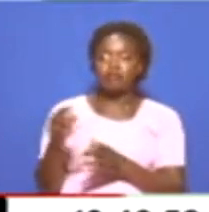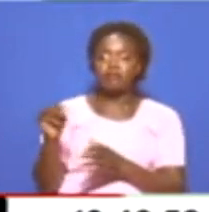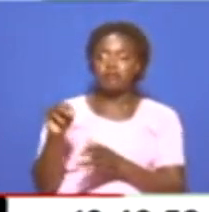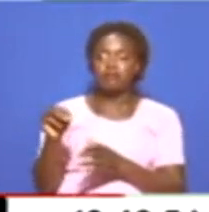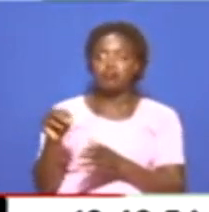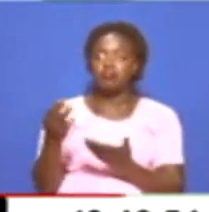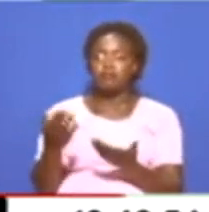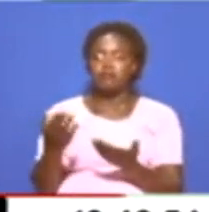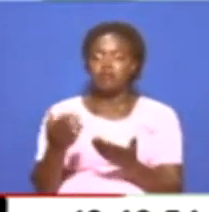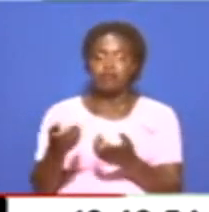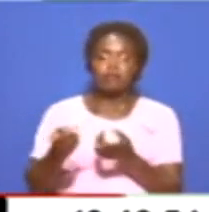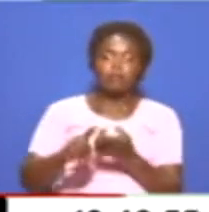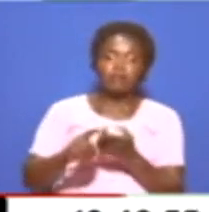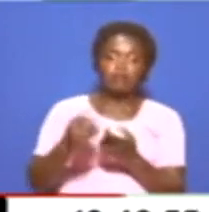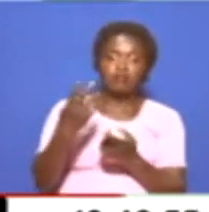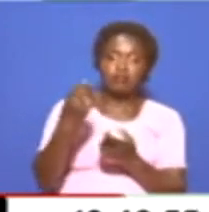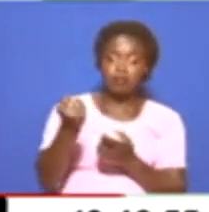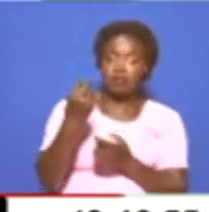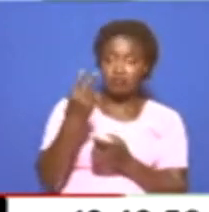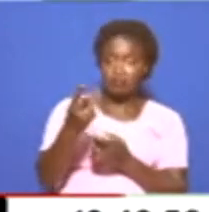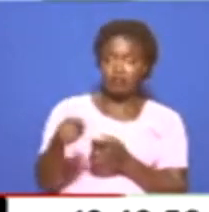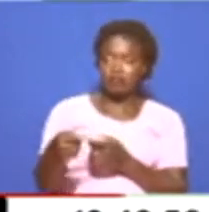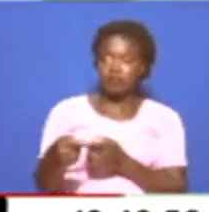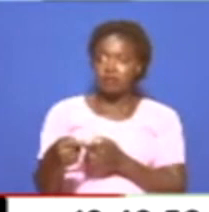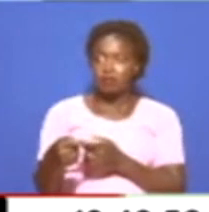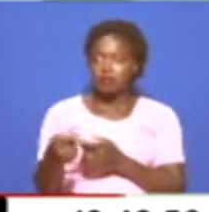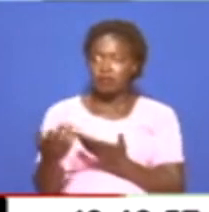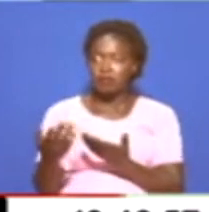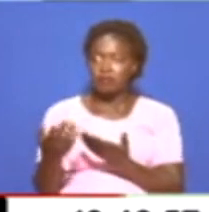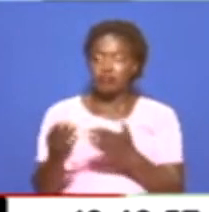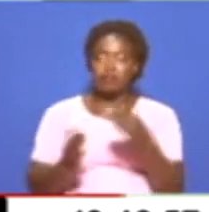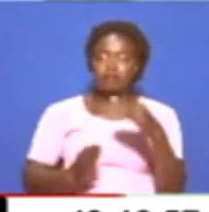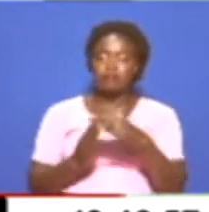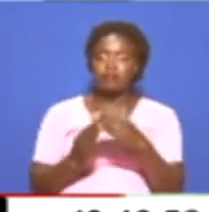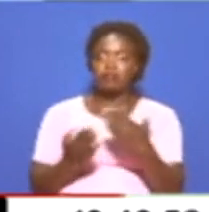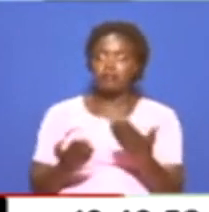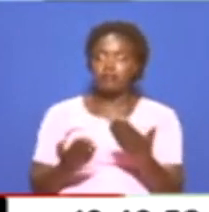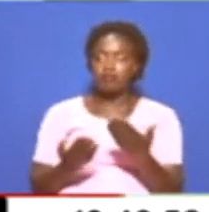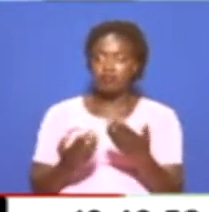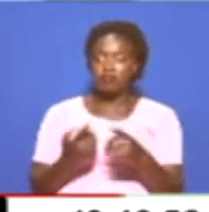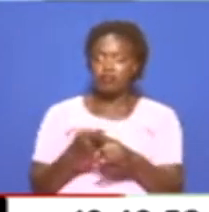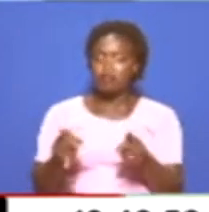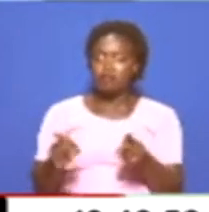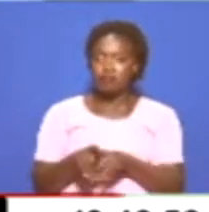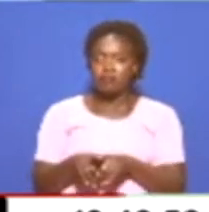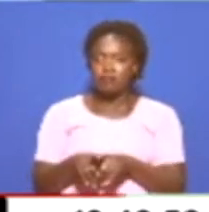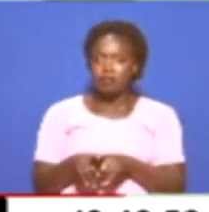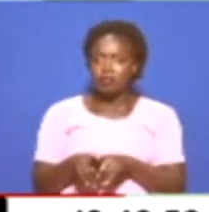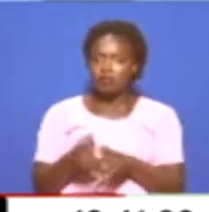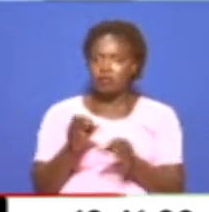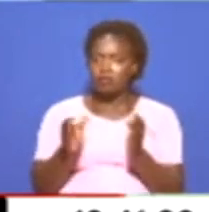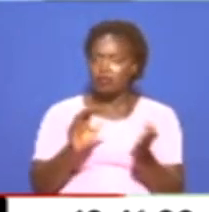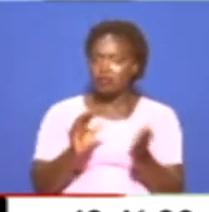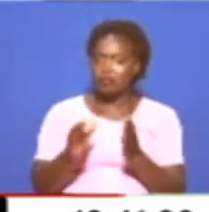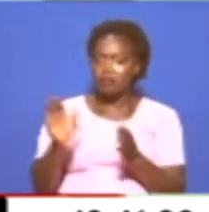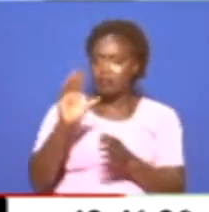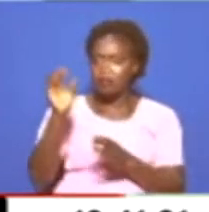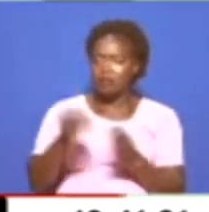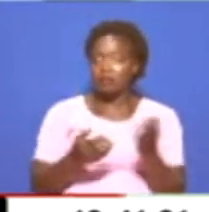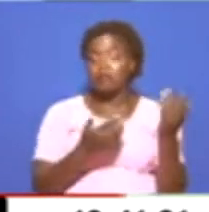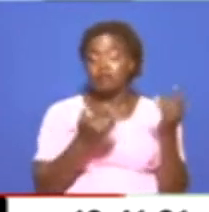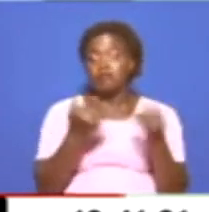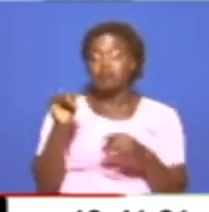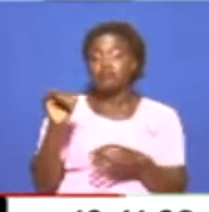addition of 52. You see, though they are the ones which are the top, but then still, if you compare that with the percentage that was expected by the